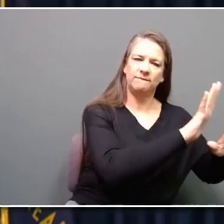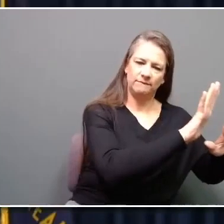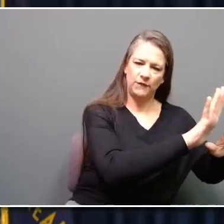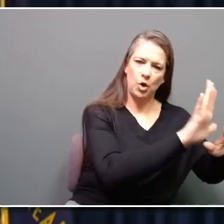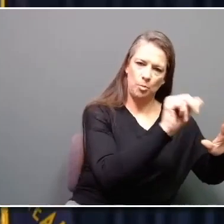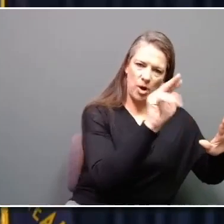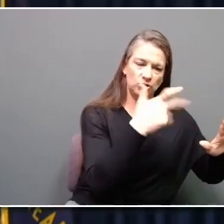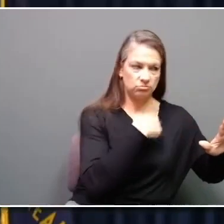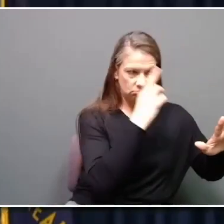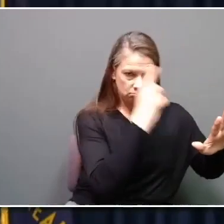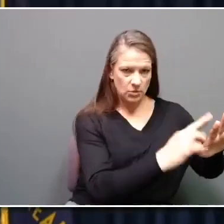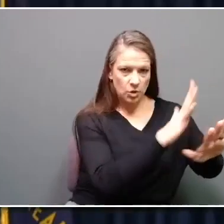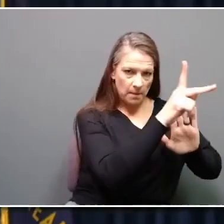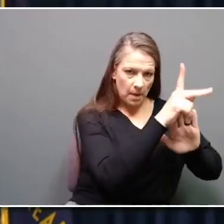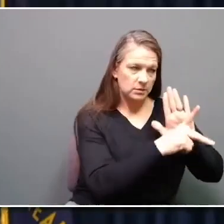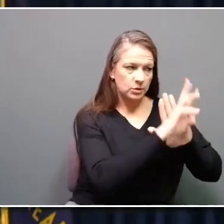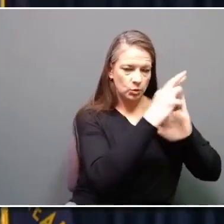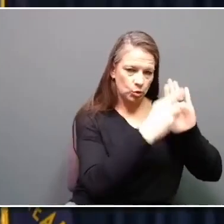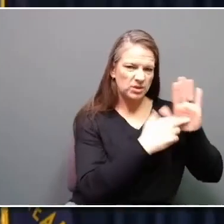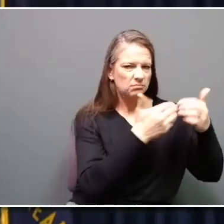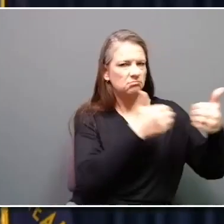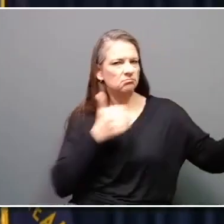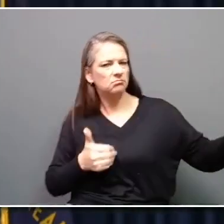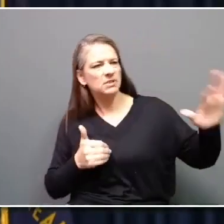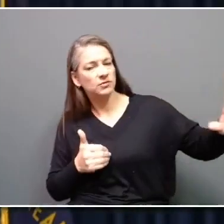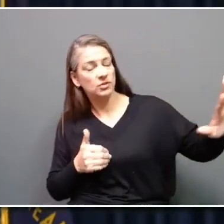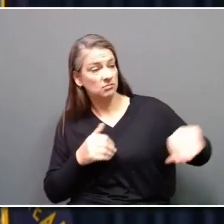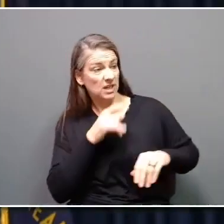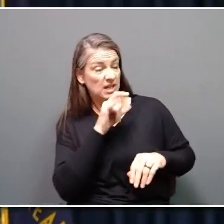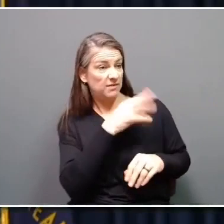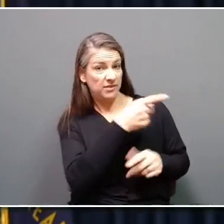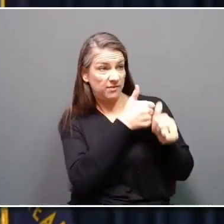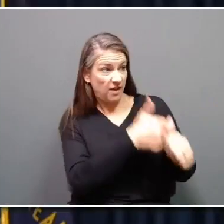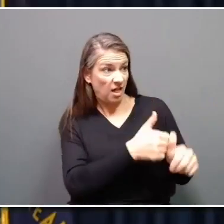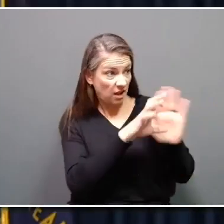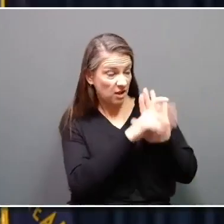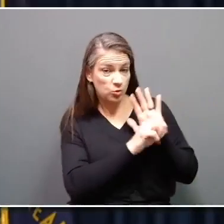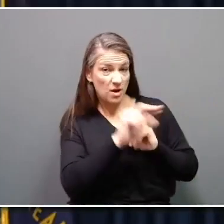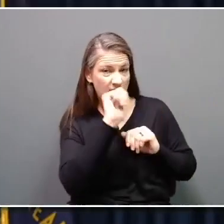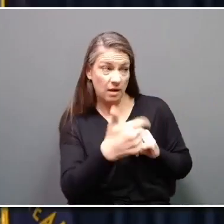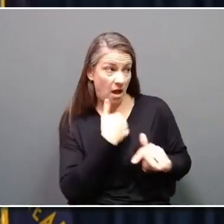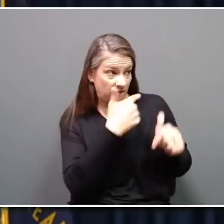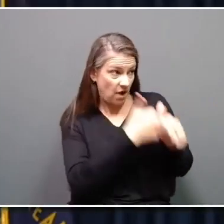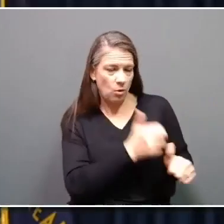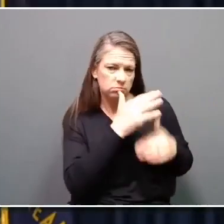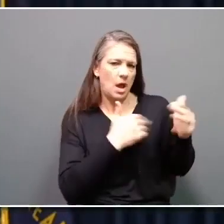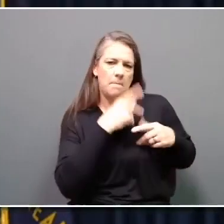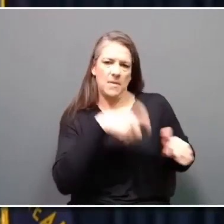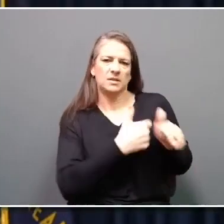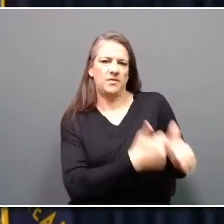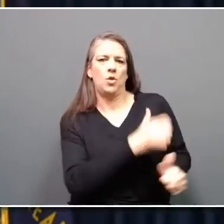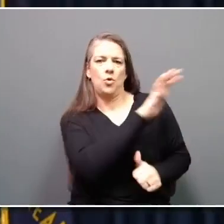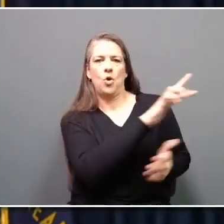different policies that they make. And if they're constitutional, whether I agree or don't agree on them, I have to carry them out. Well, the